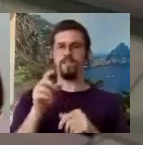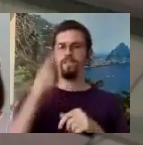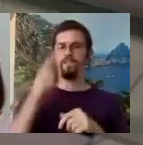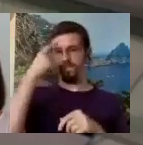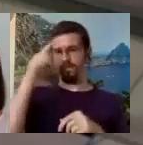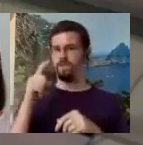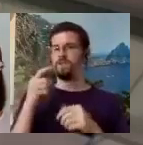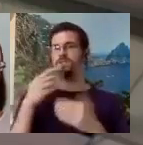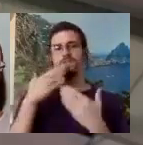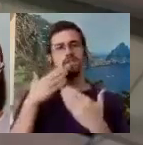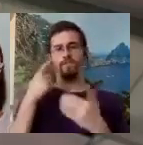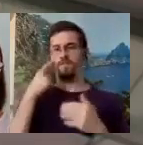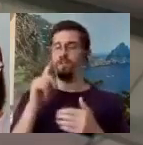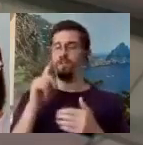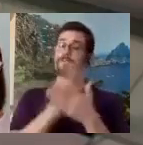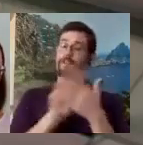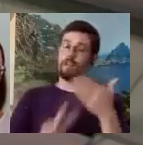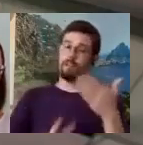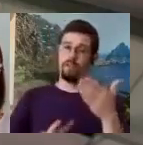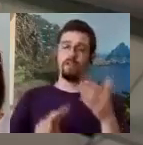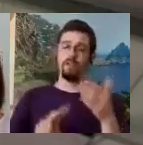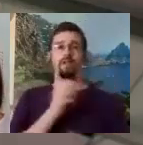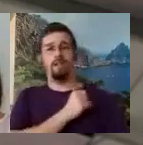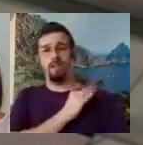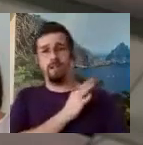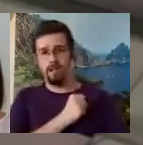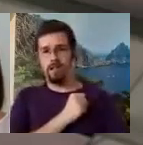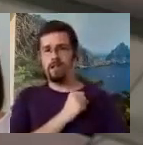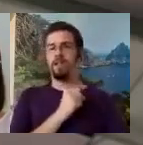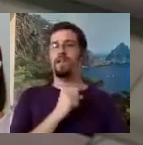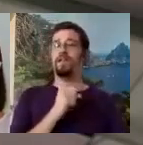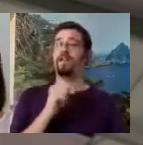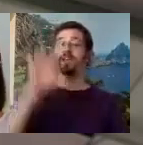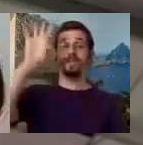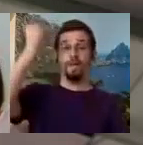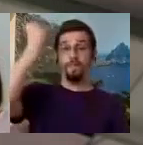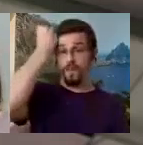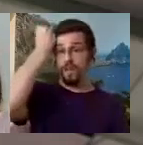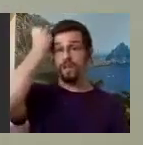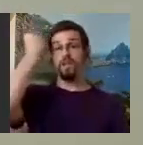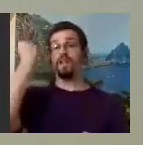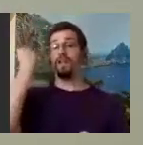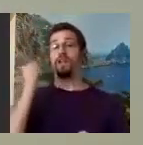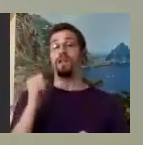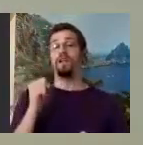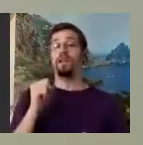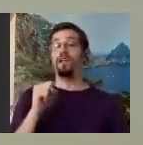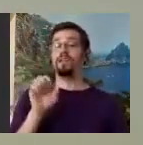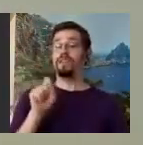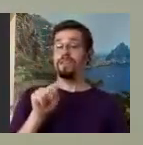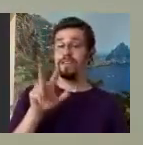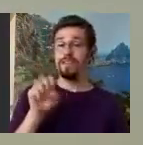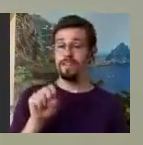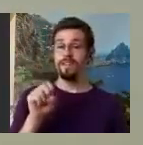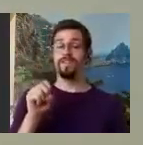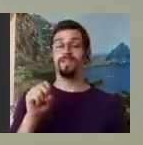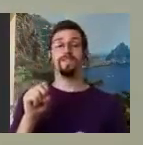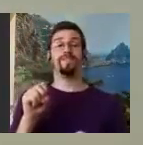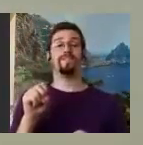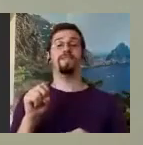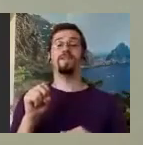that was sort of the basis of my project. Sign writing will always be that base, and I'm so thankful for